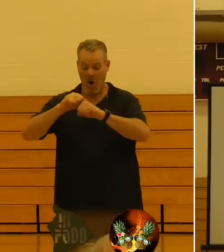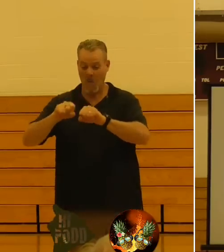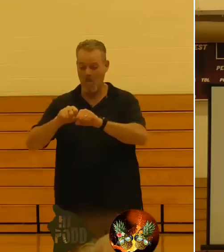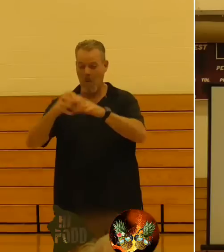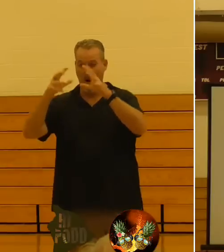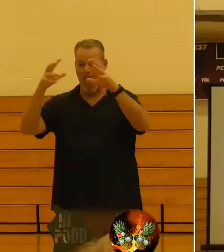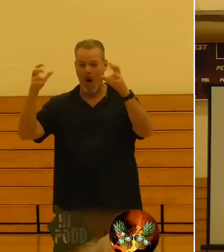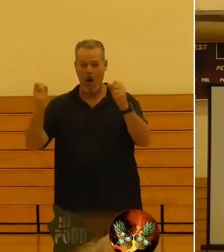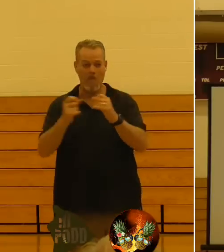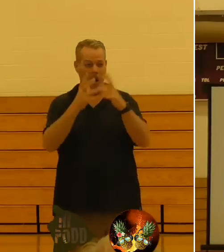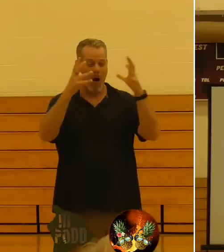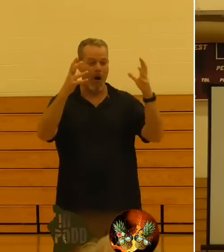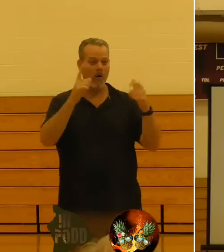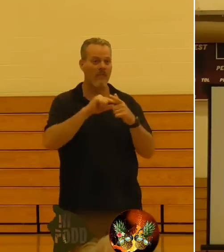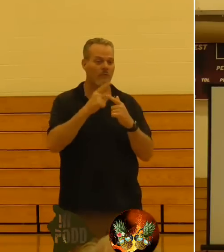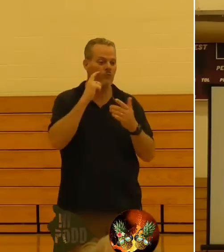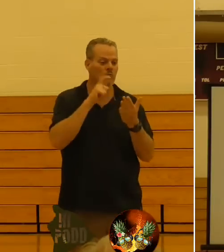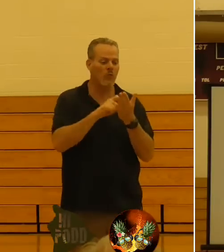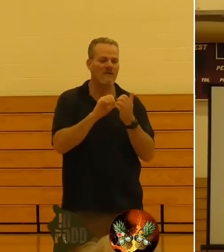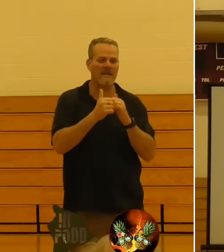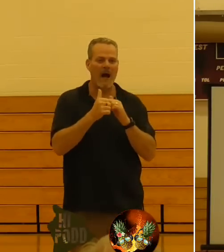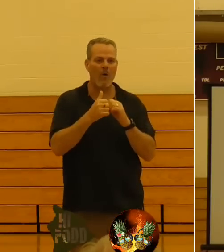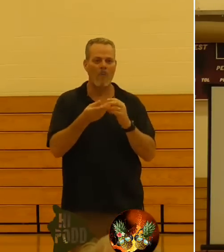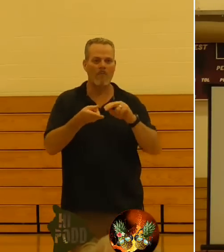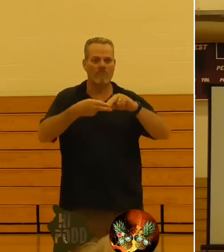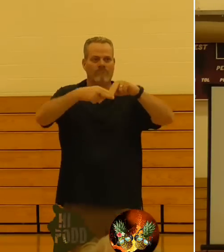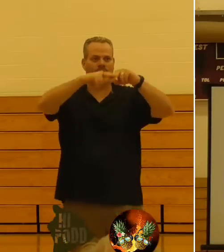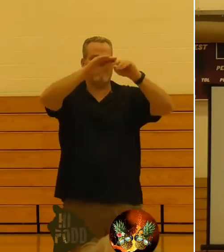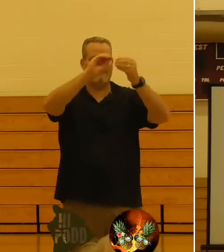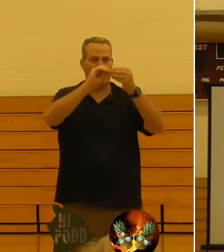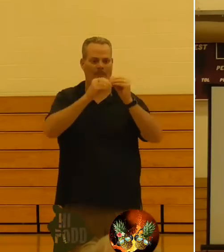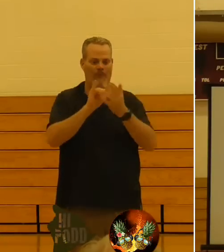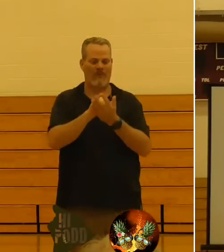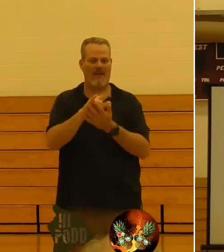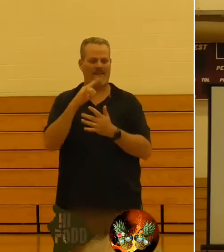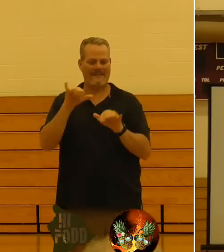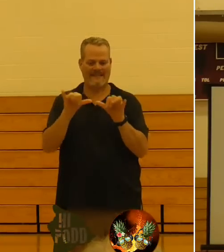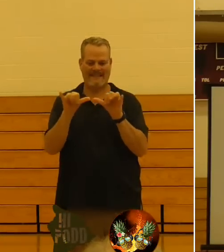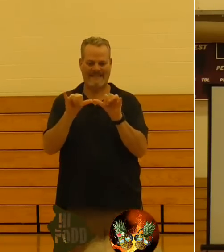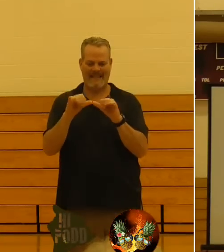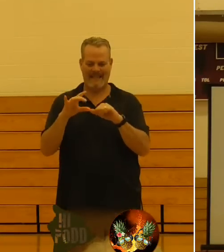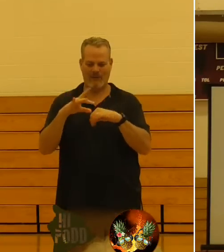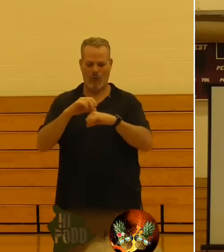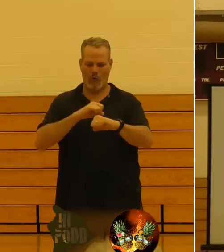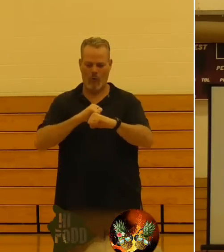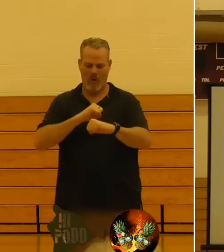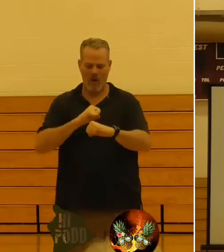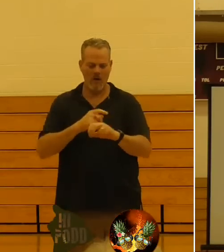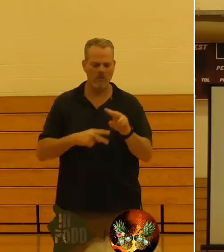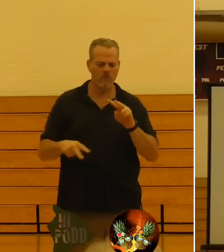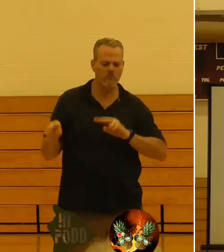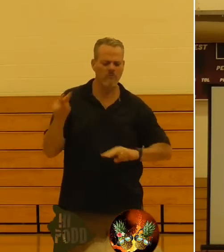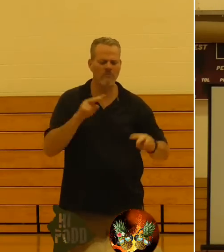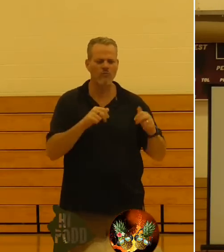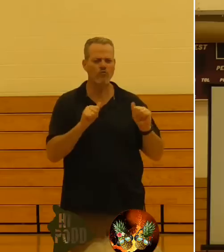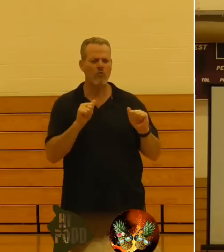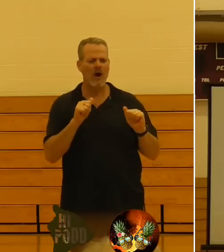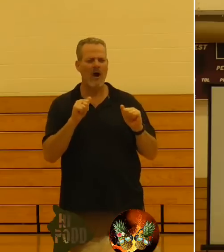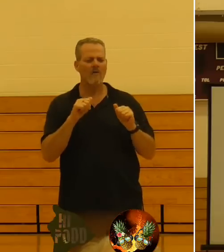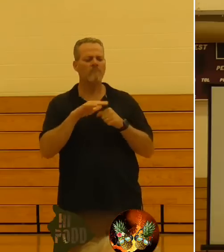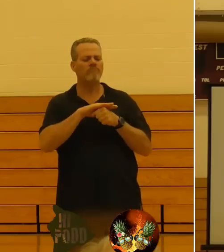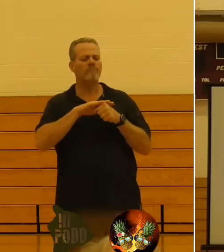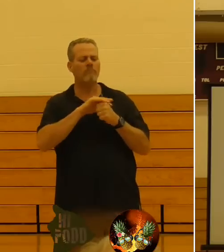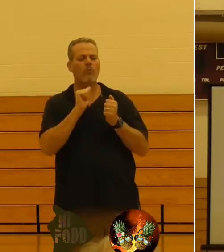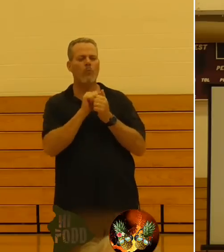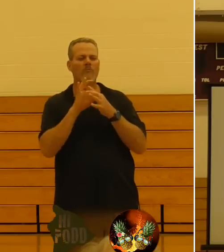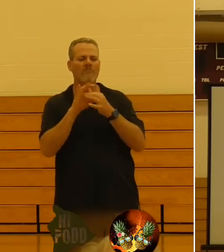the magma's on the move, we go to slightly higher magnitude earthquakes, and we look at it in the context of the prior